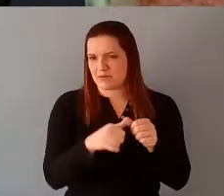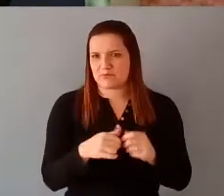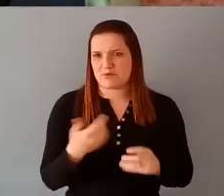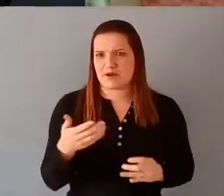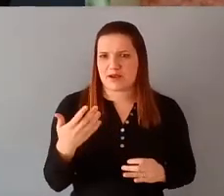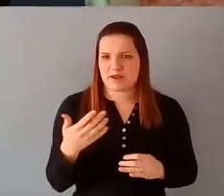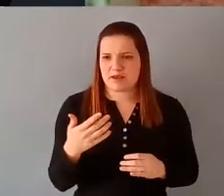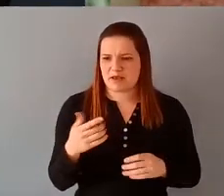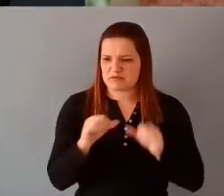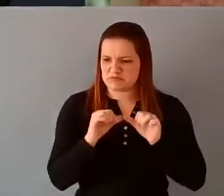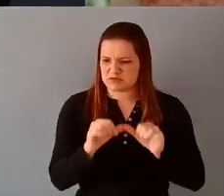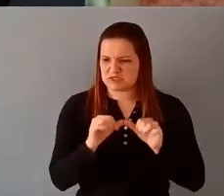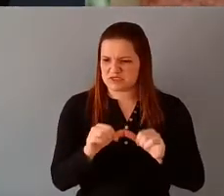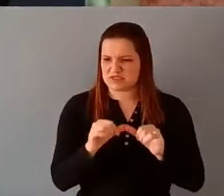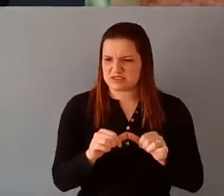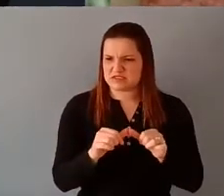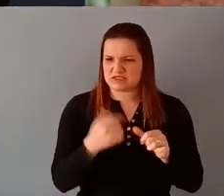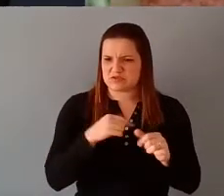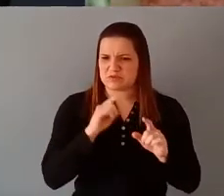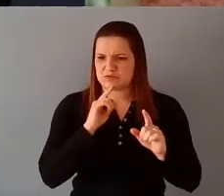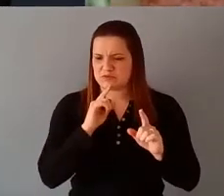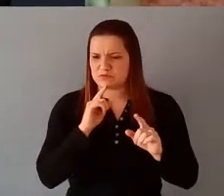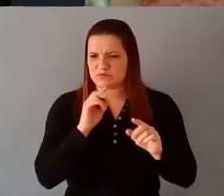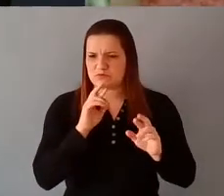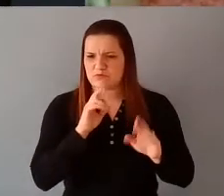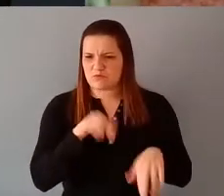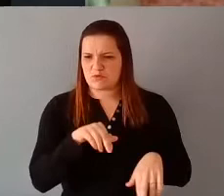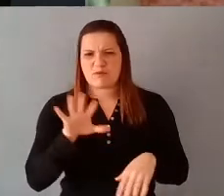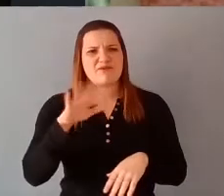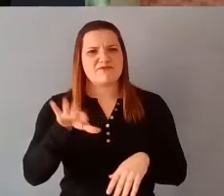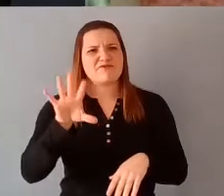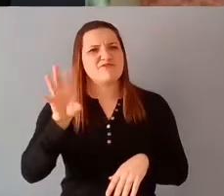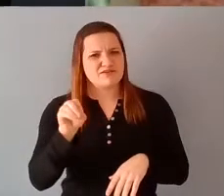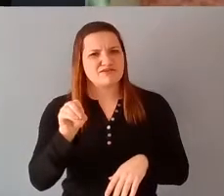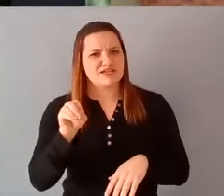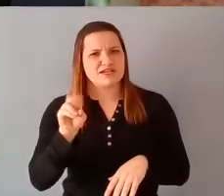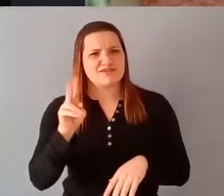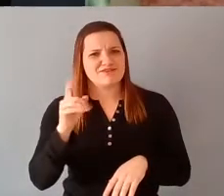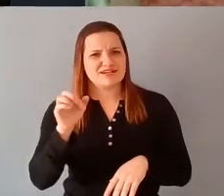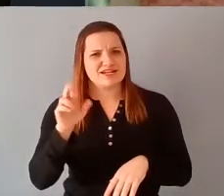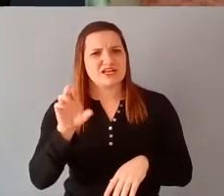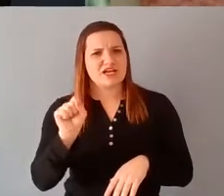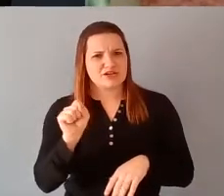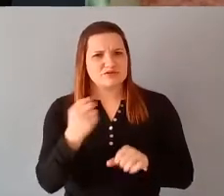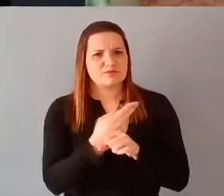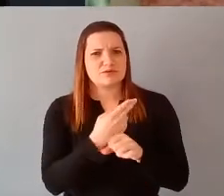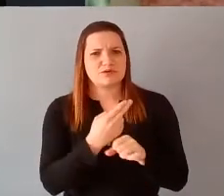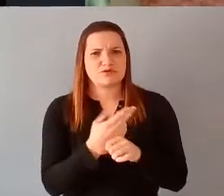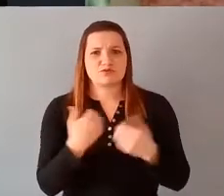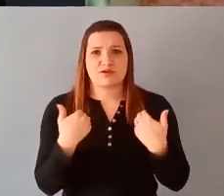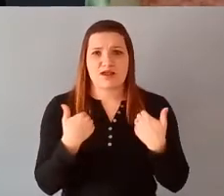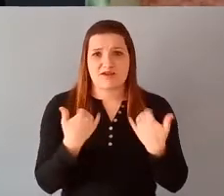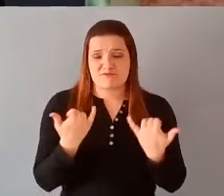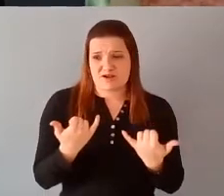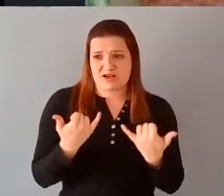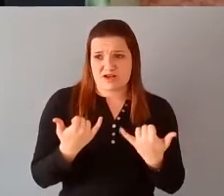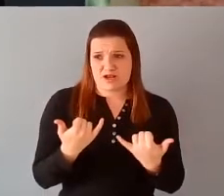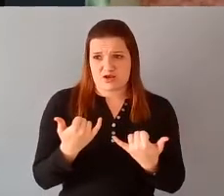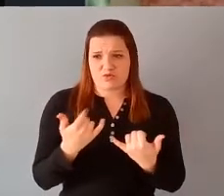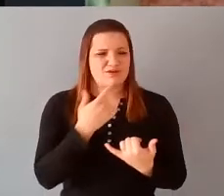consistently reporting about 50 ventilators being in use. So to have,